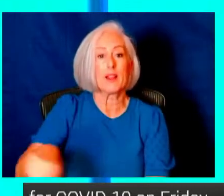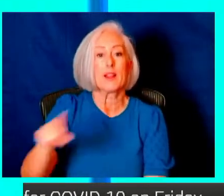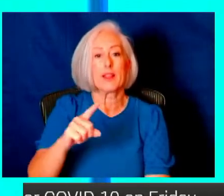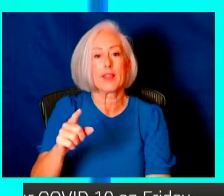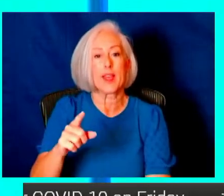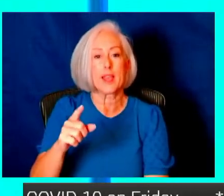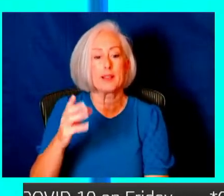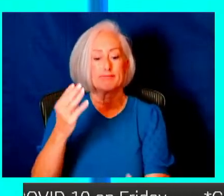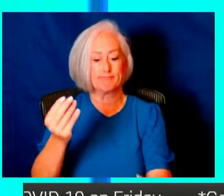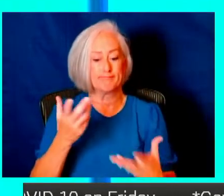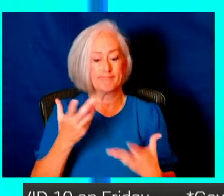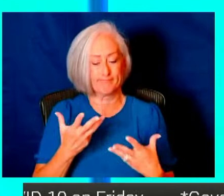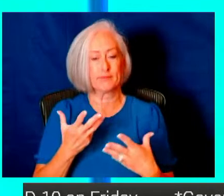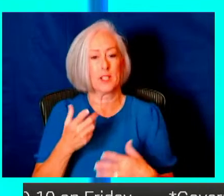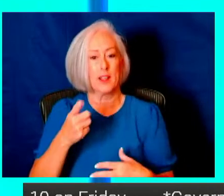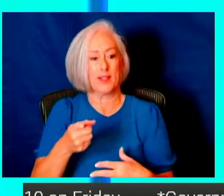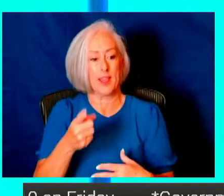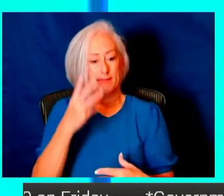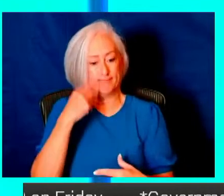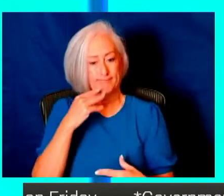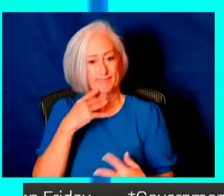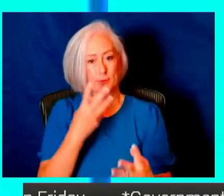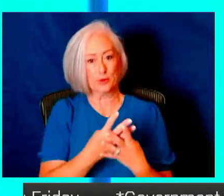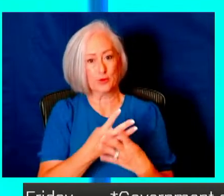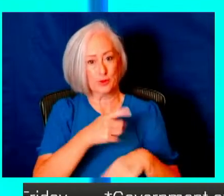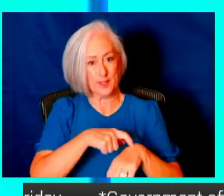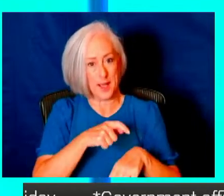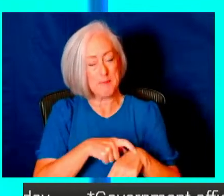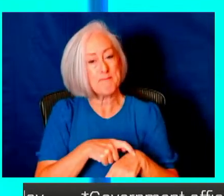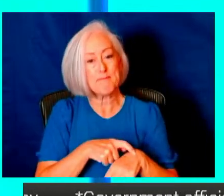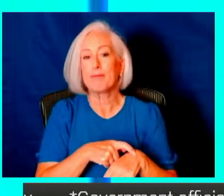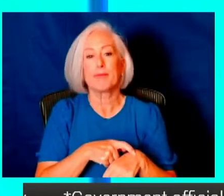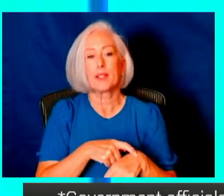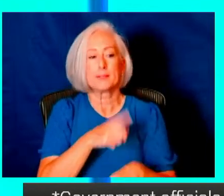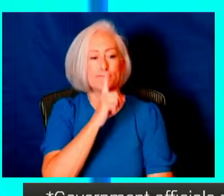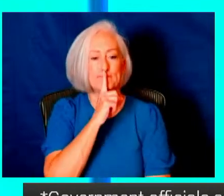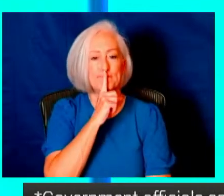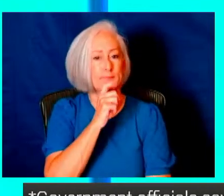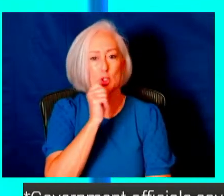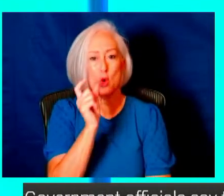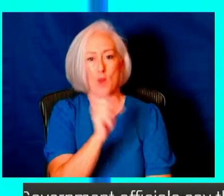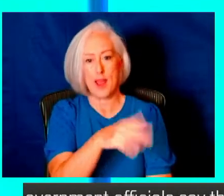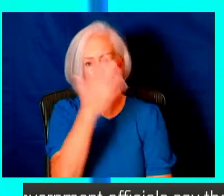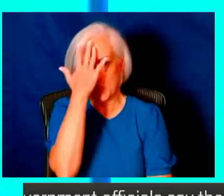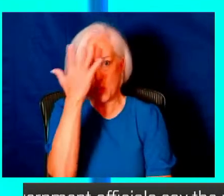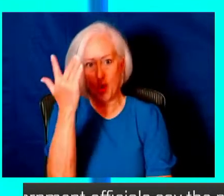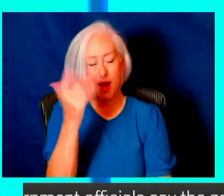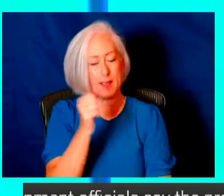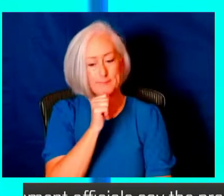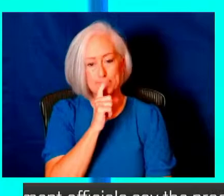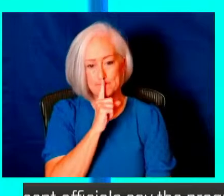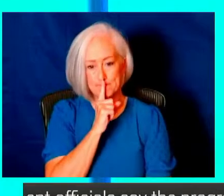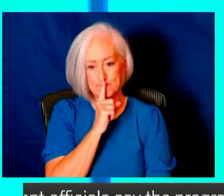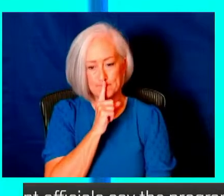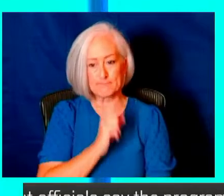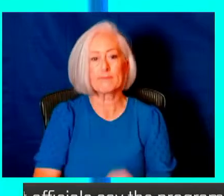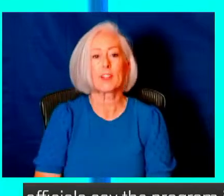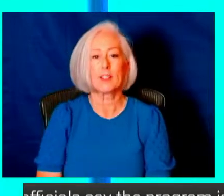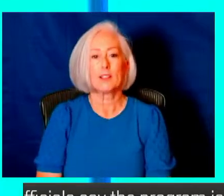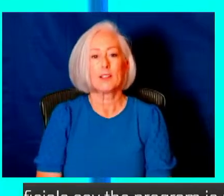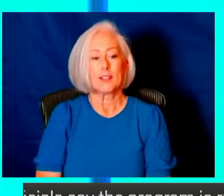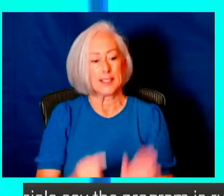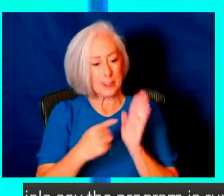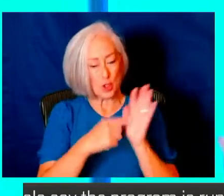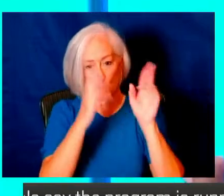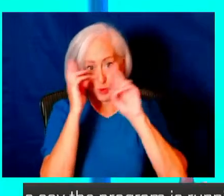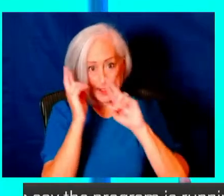incarcerated, just don't ask the reason. It's just a way to show that you respect them as a